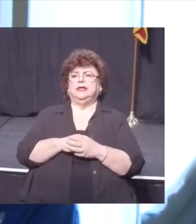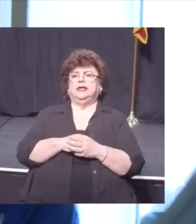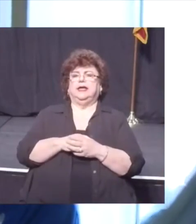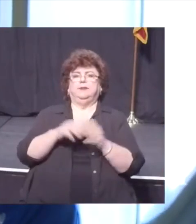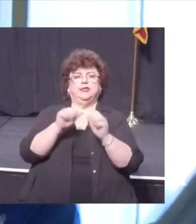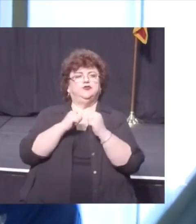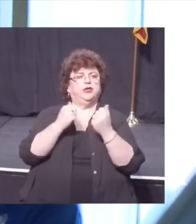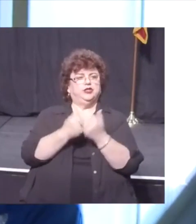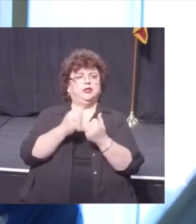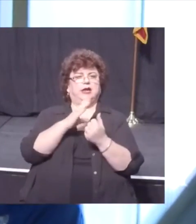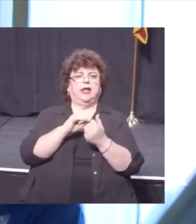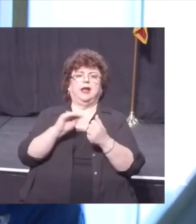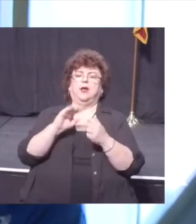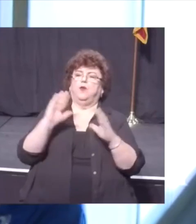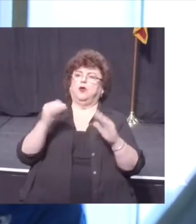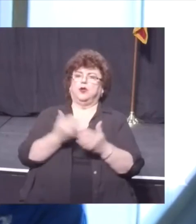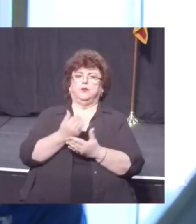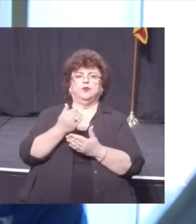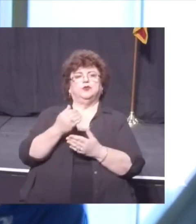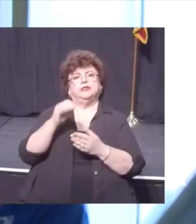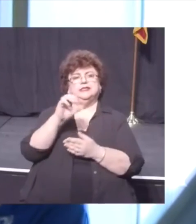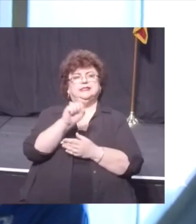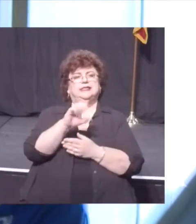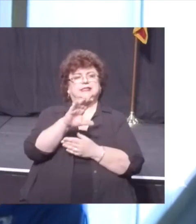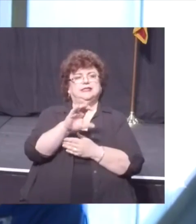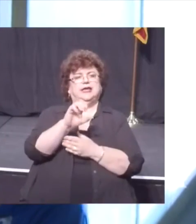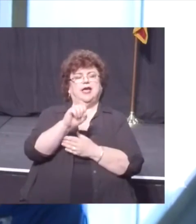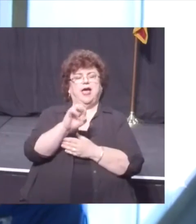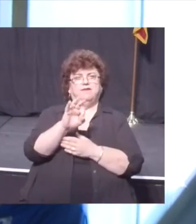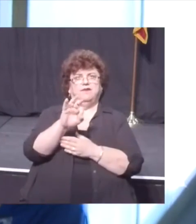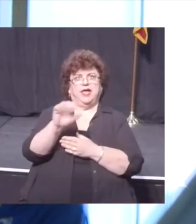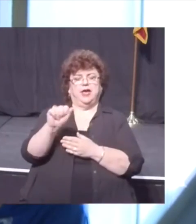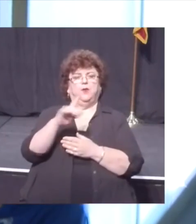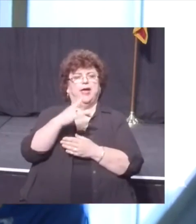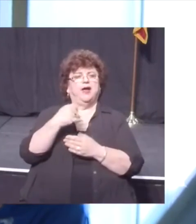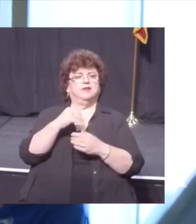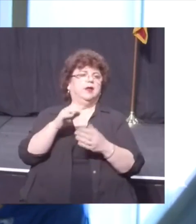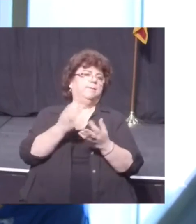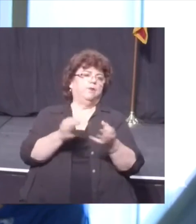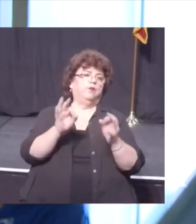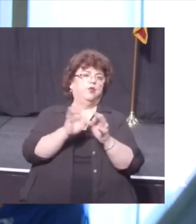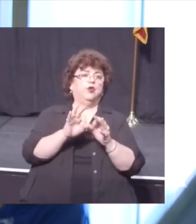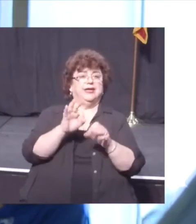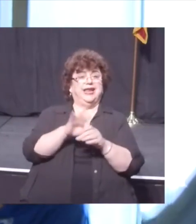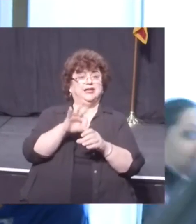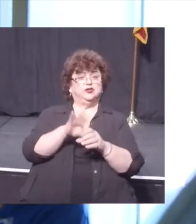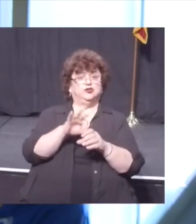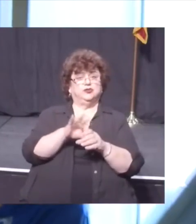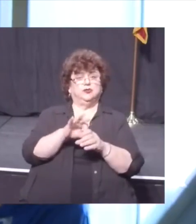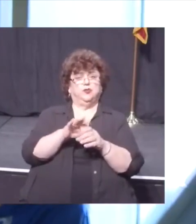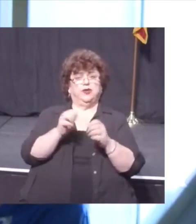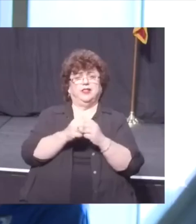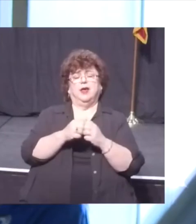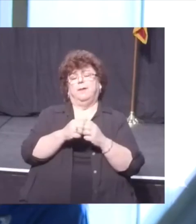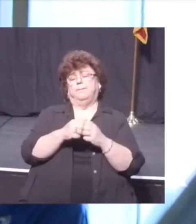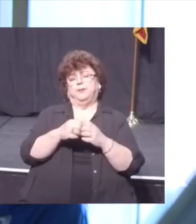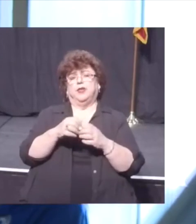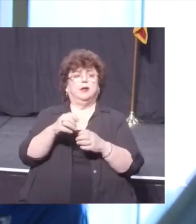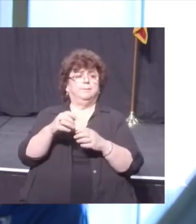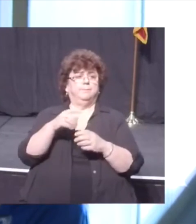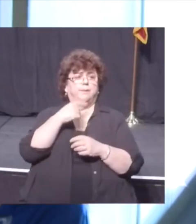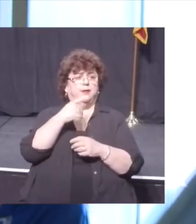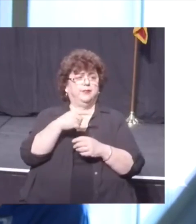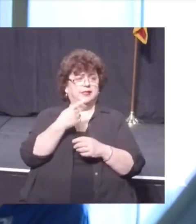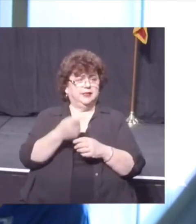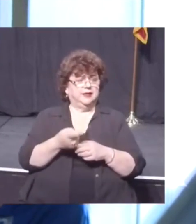on behalf of CFA. We have a very important election coming up this year in which the public funding for San Jose State